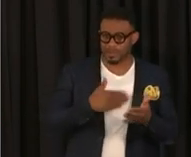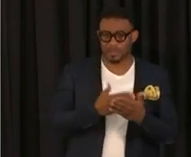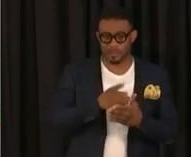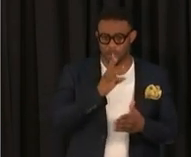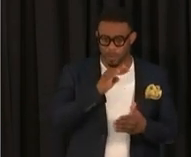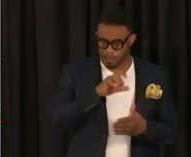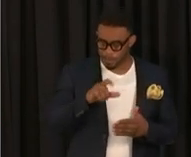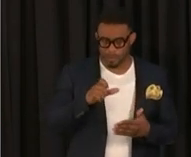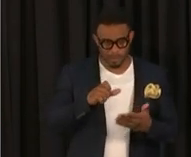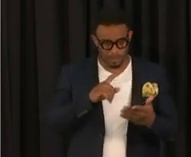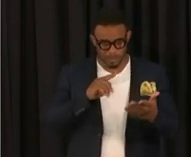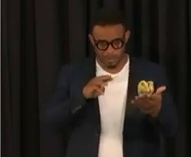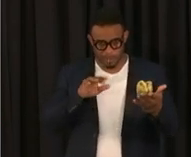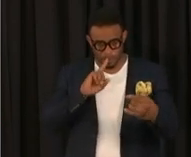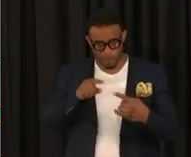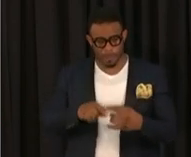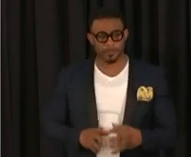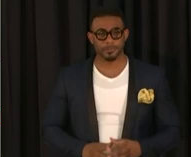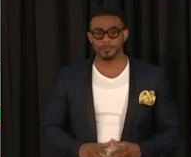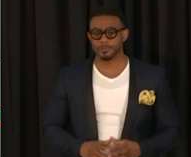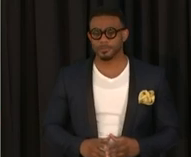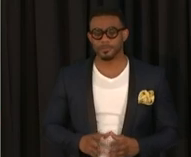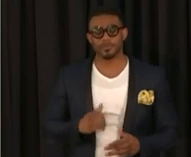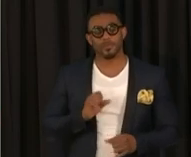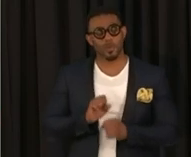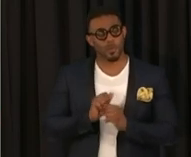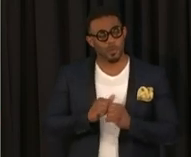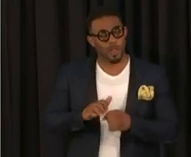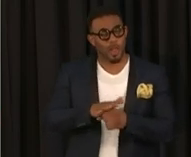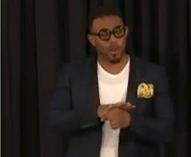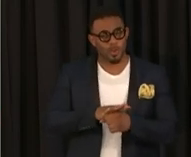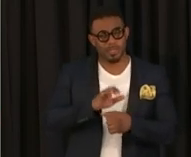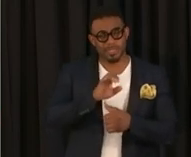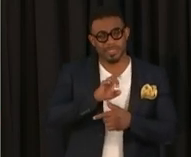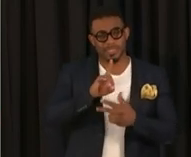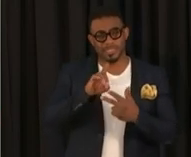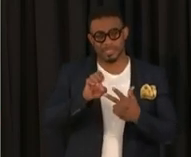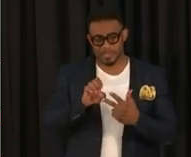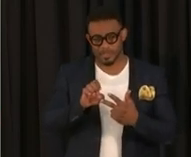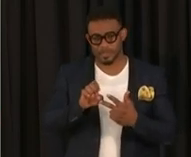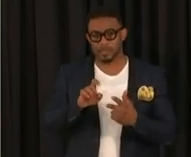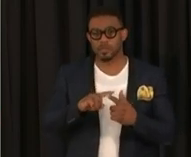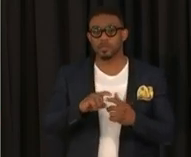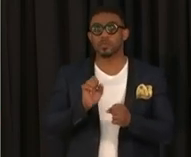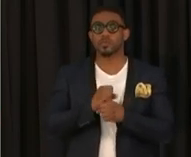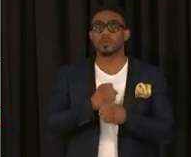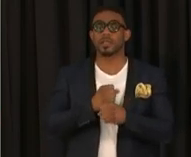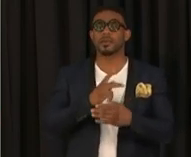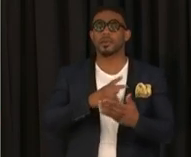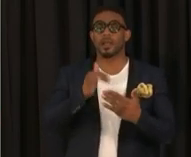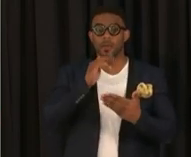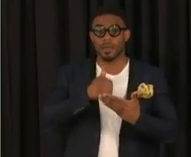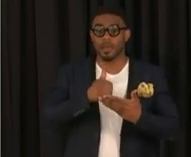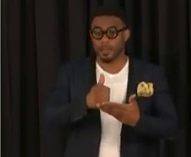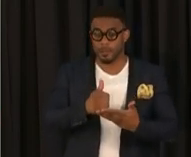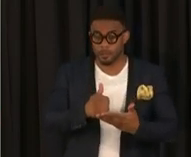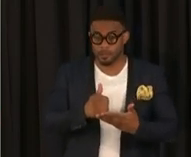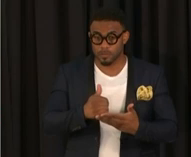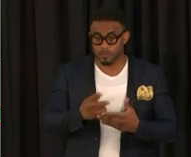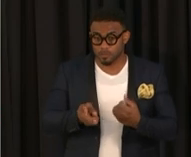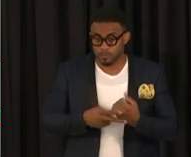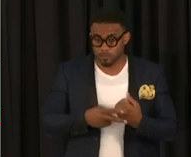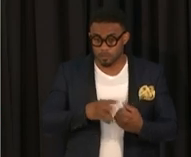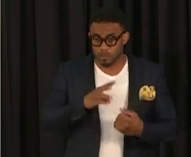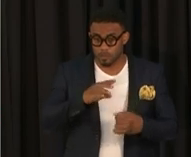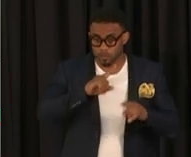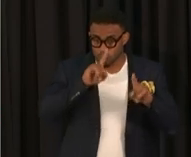get to those water bills that Tommy was talking about. So we're working with a local CBE to create projects that are going to help